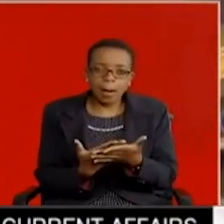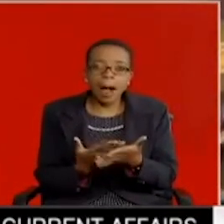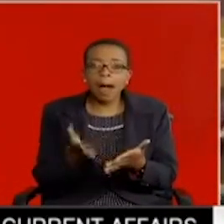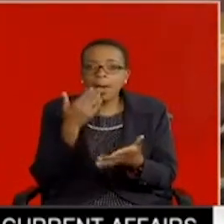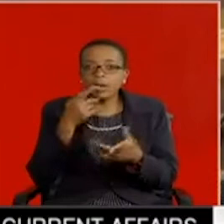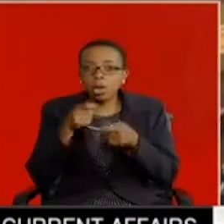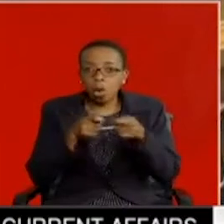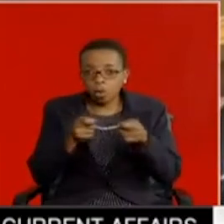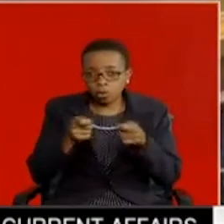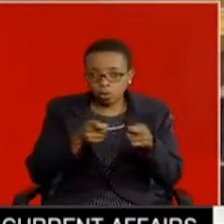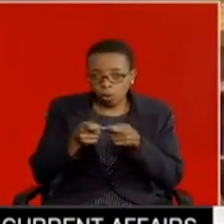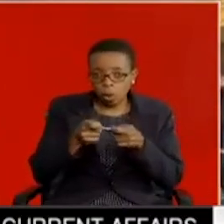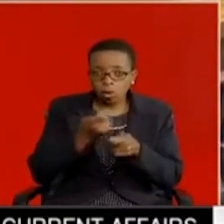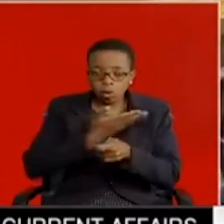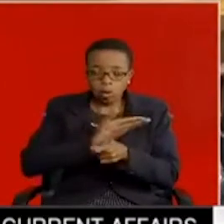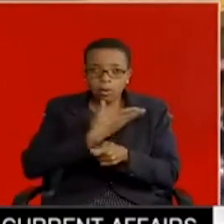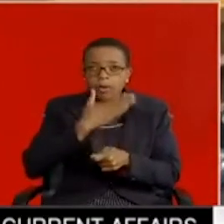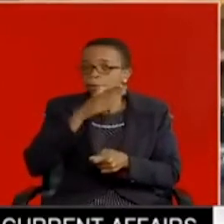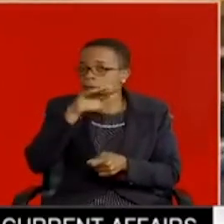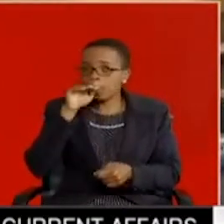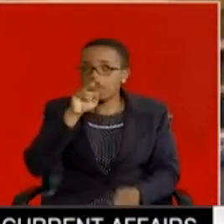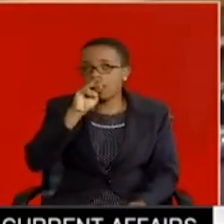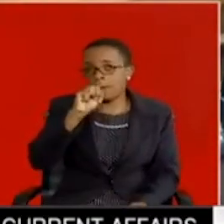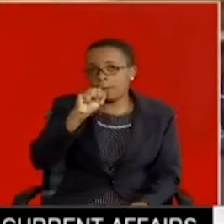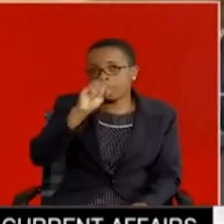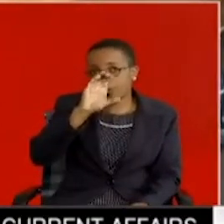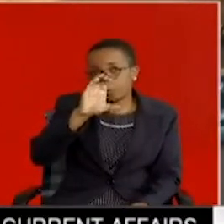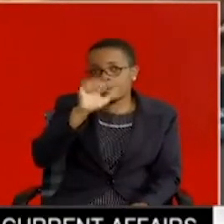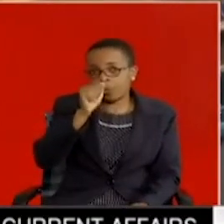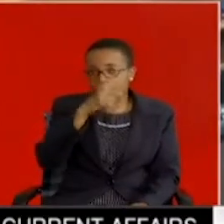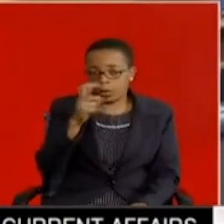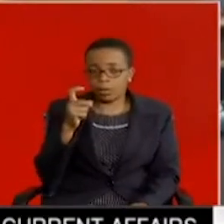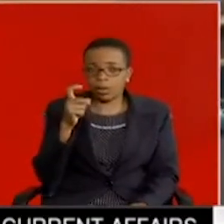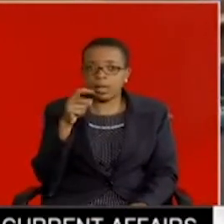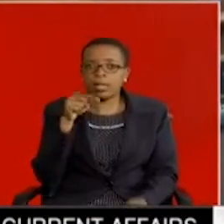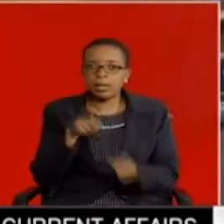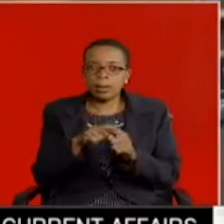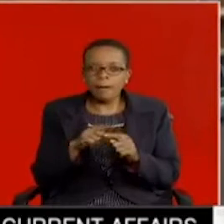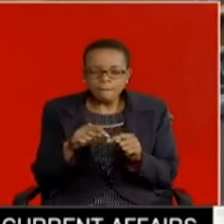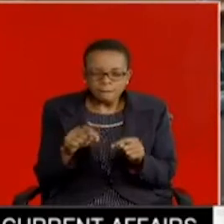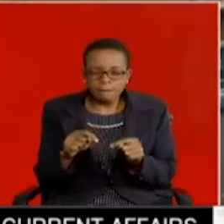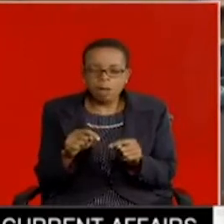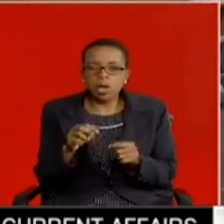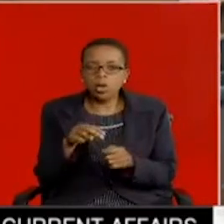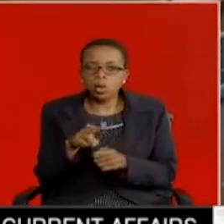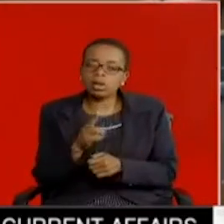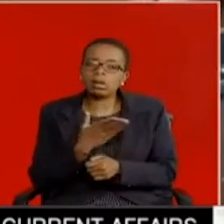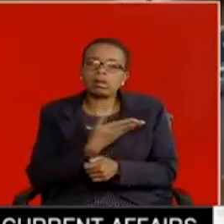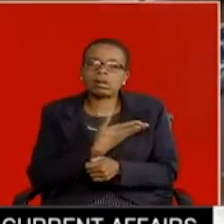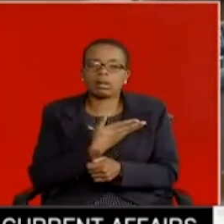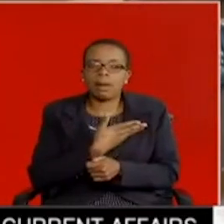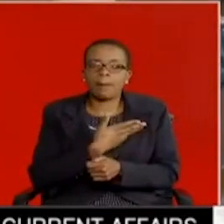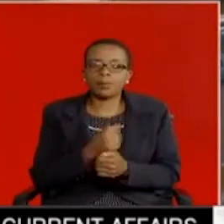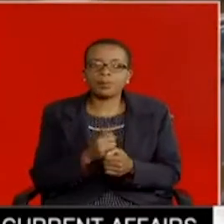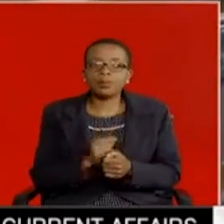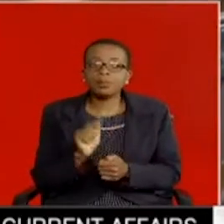Control Authority of Zimbabwe, MCAS, under Emergency Use Authority. This